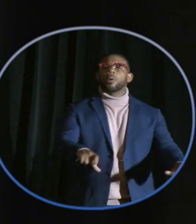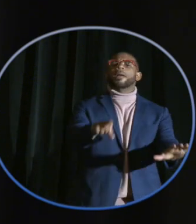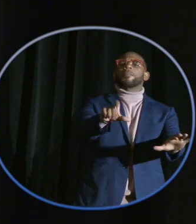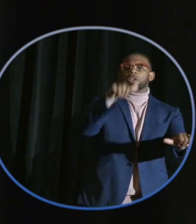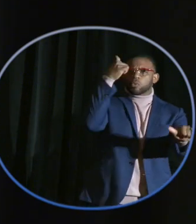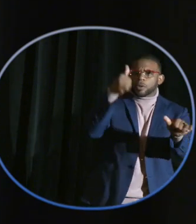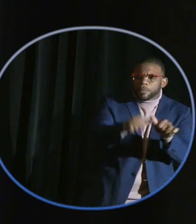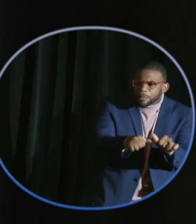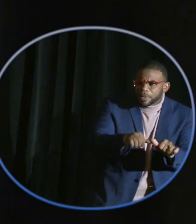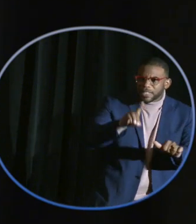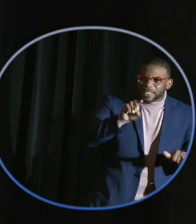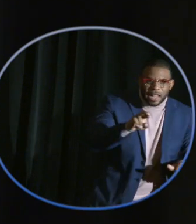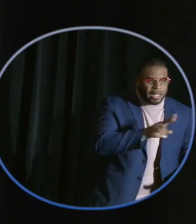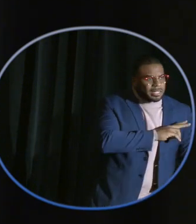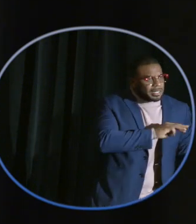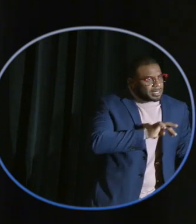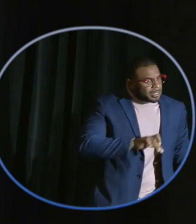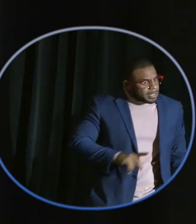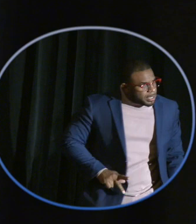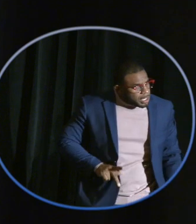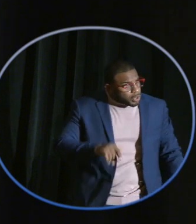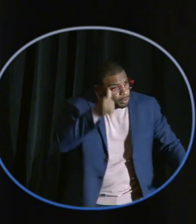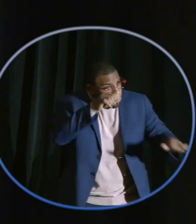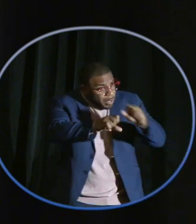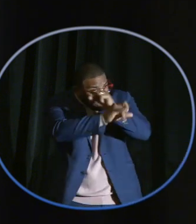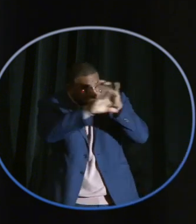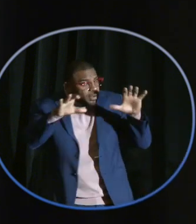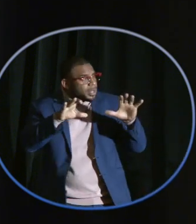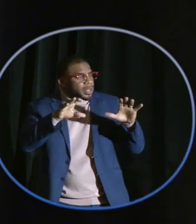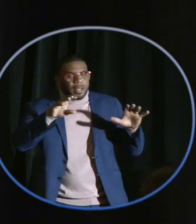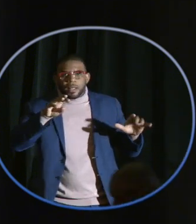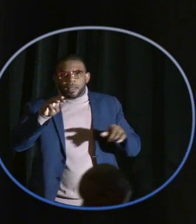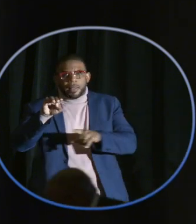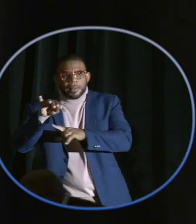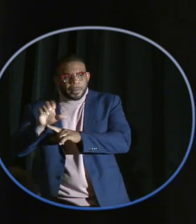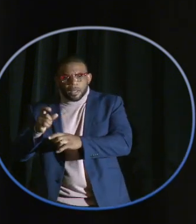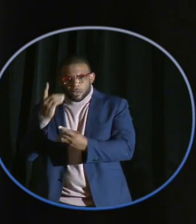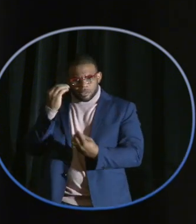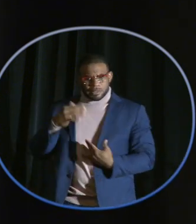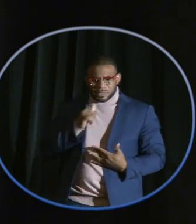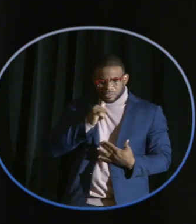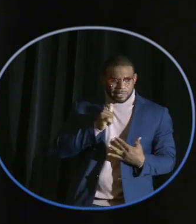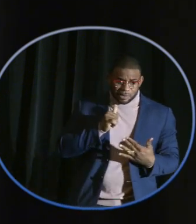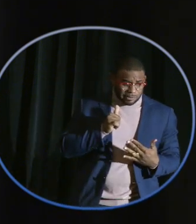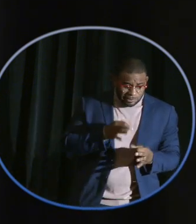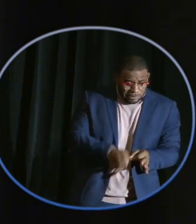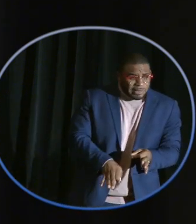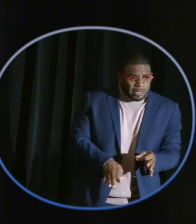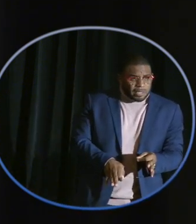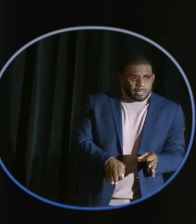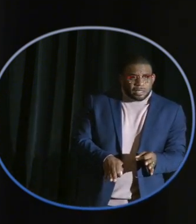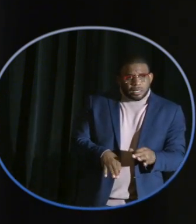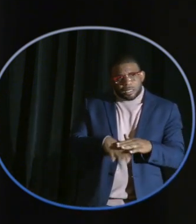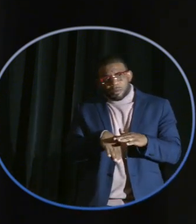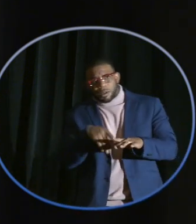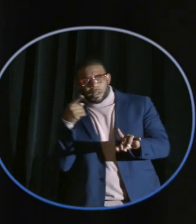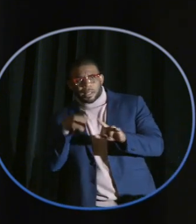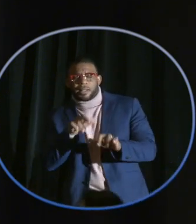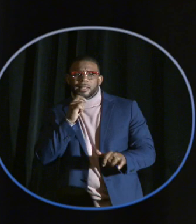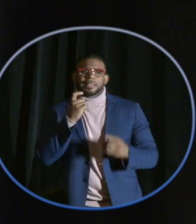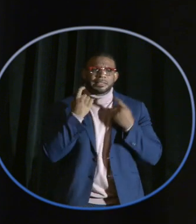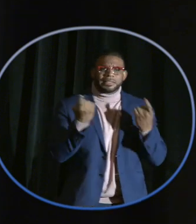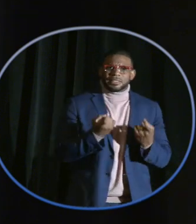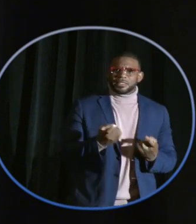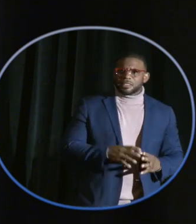must remember that Dr. King's mentor, Benjamin Elijah Mays, told us it's not failure, but low aim that is